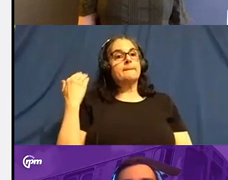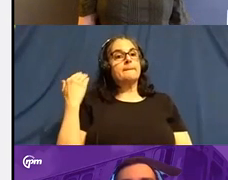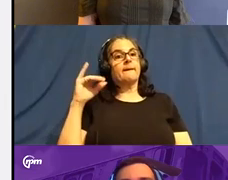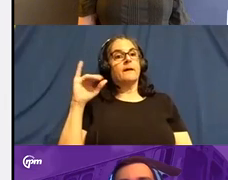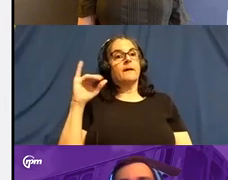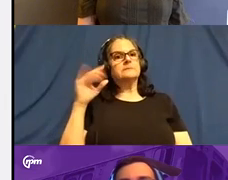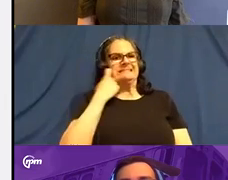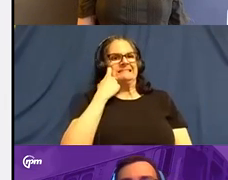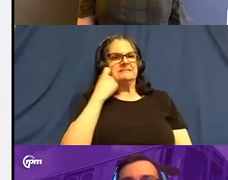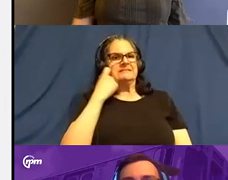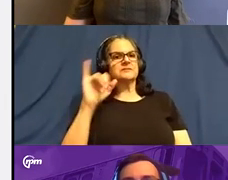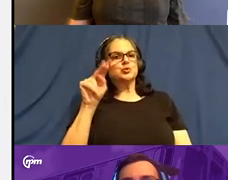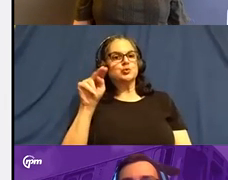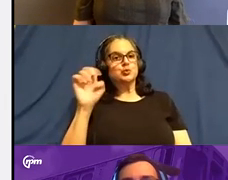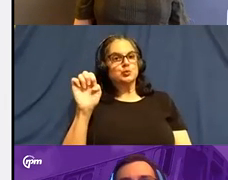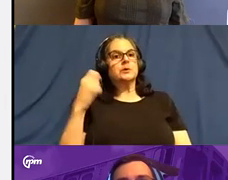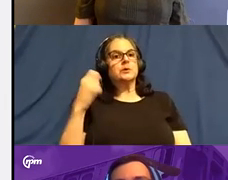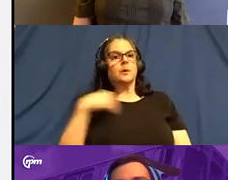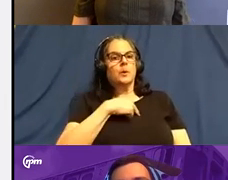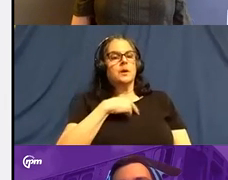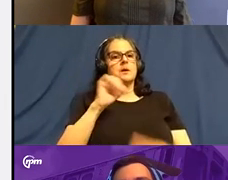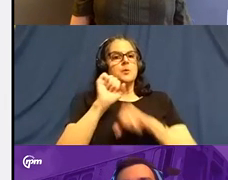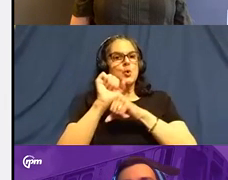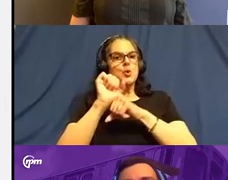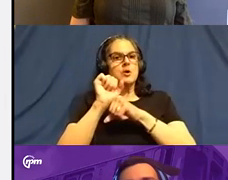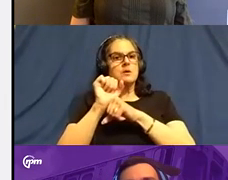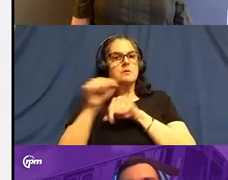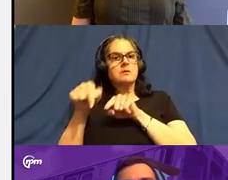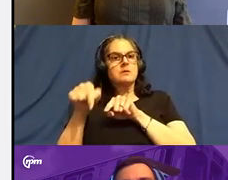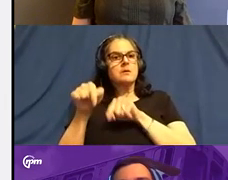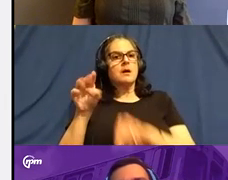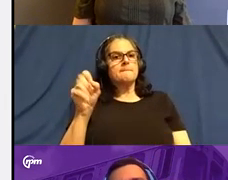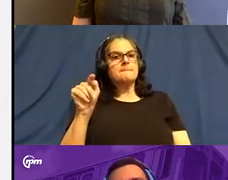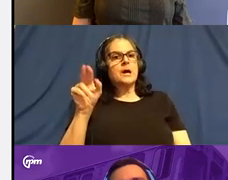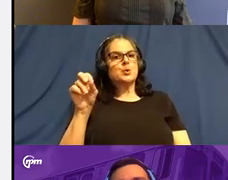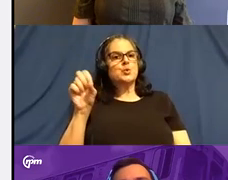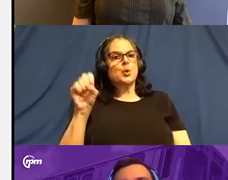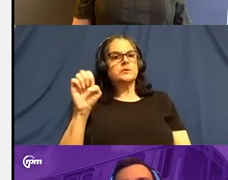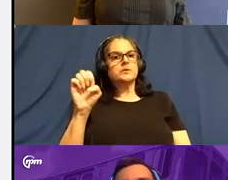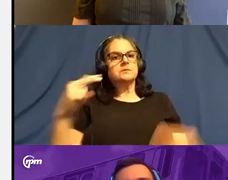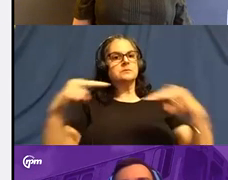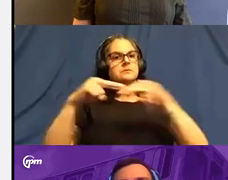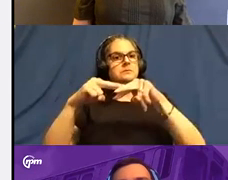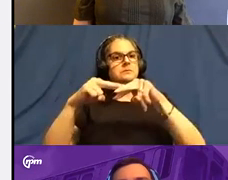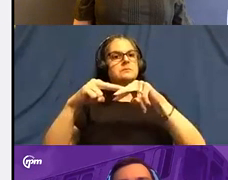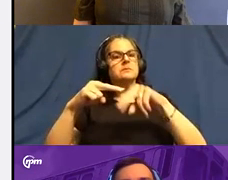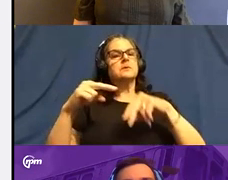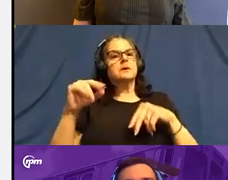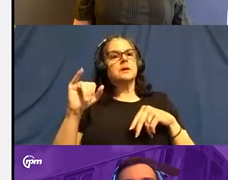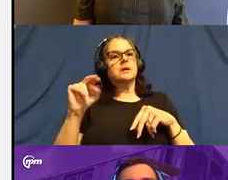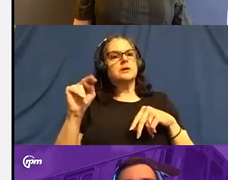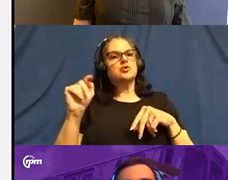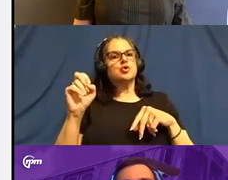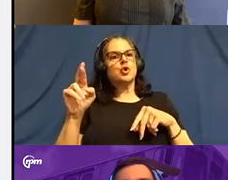did work on the Montrose interlocking, several weeks of work to set that interlocking in place right